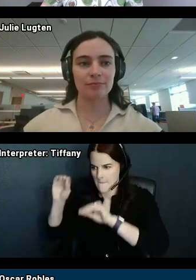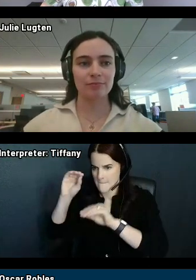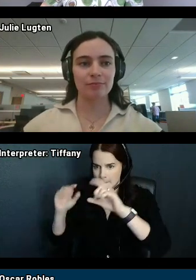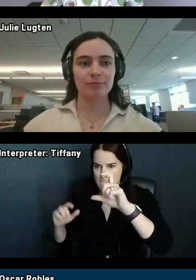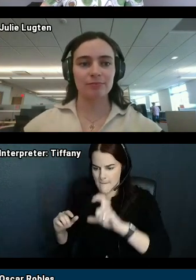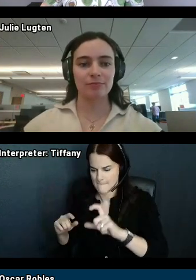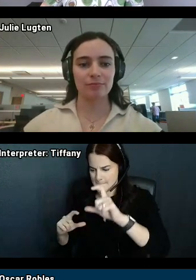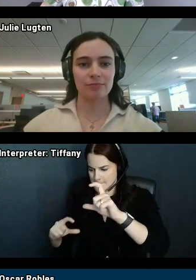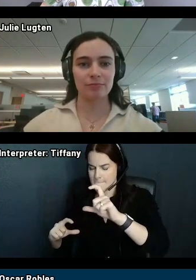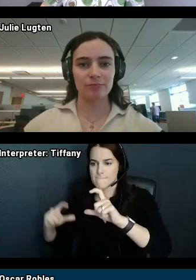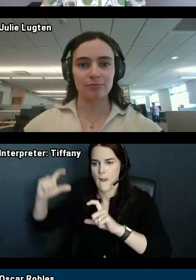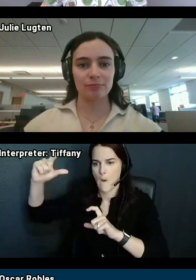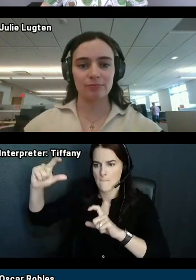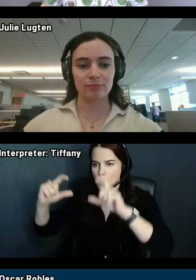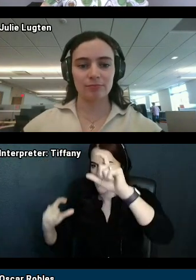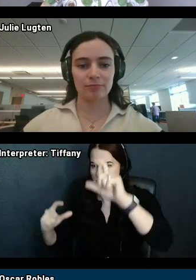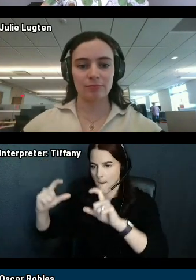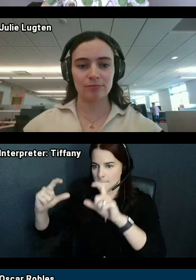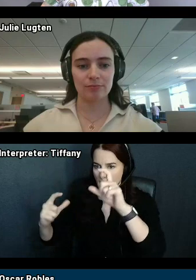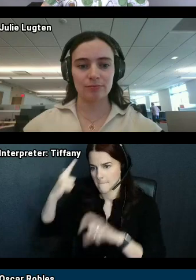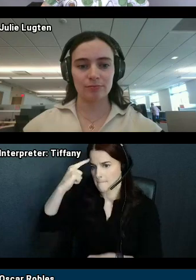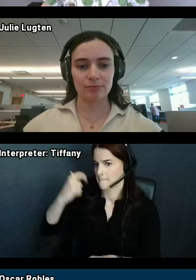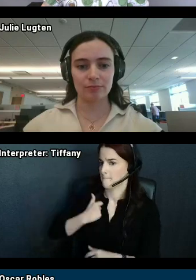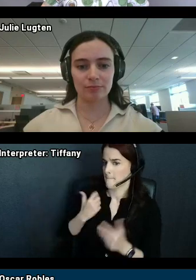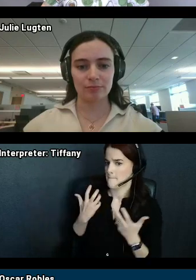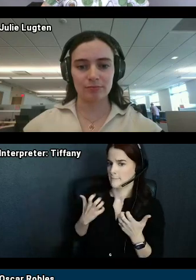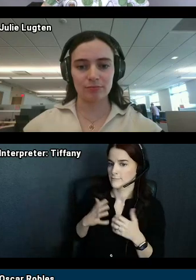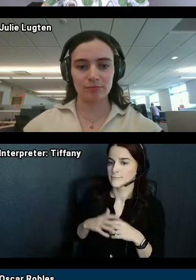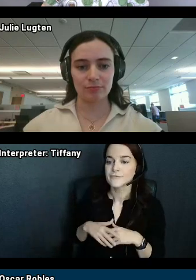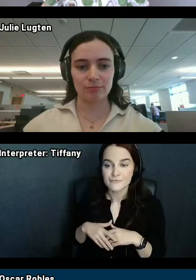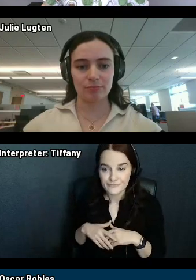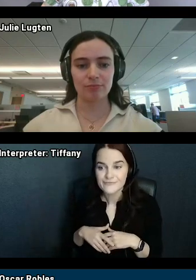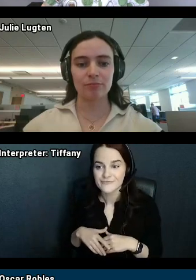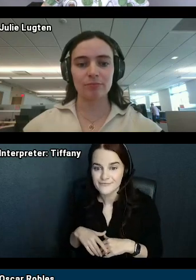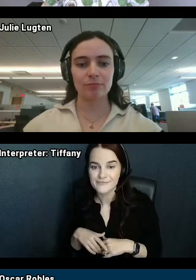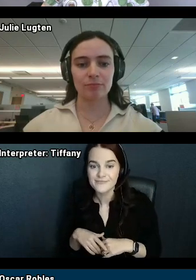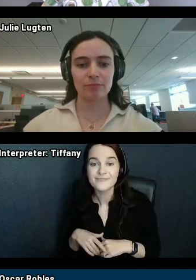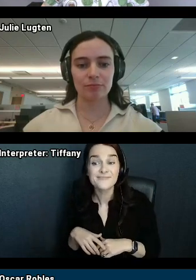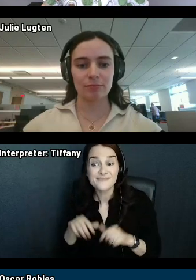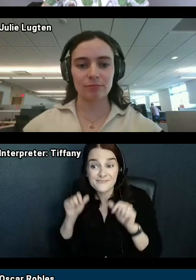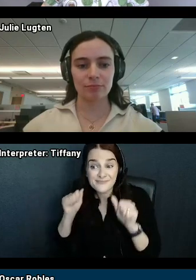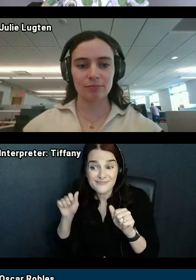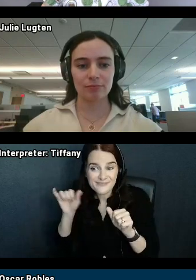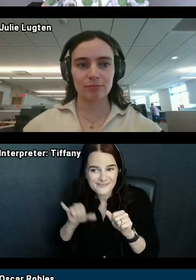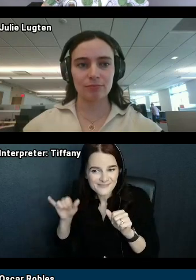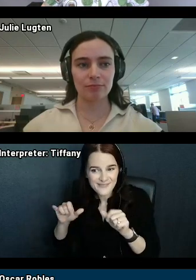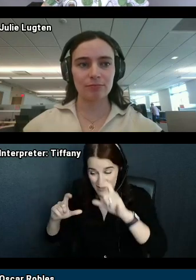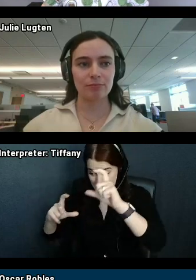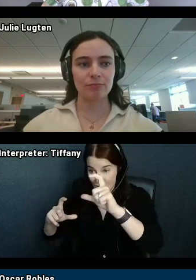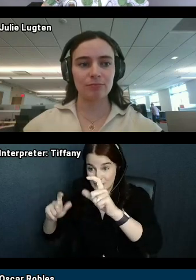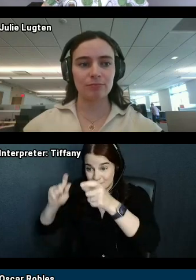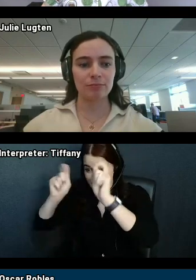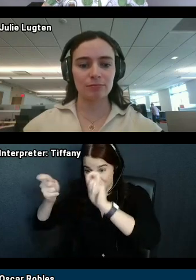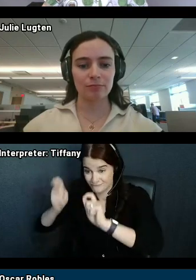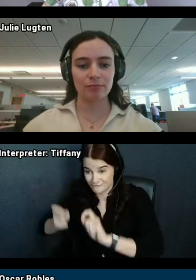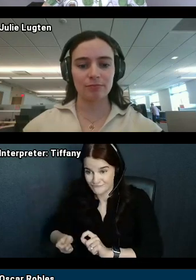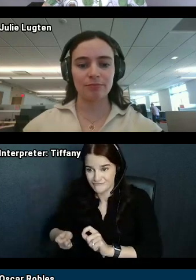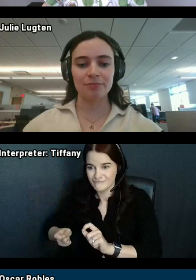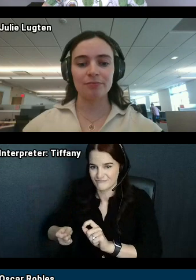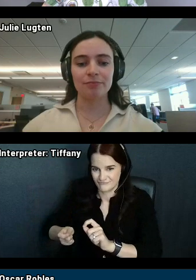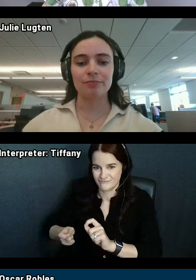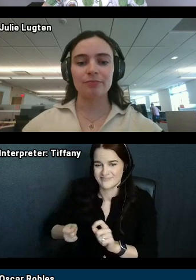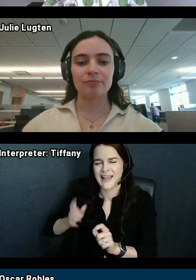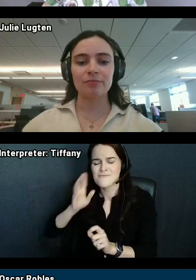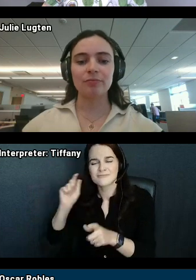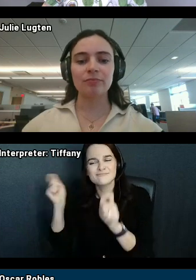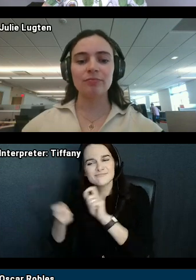to. And I can also edit these cards. So editing them will only change